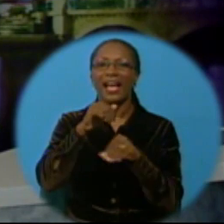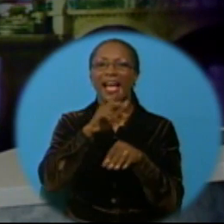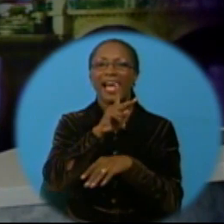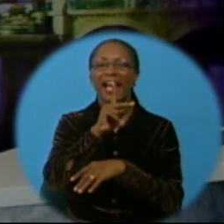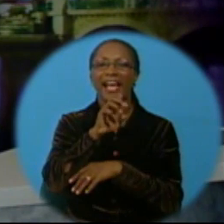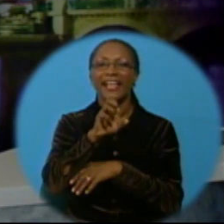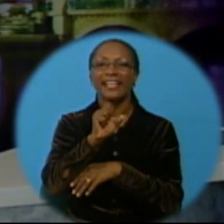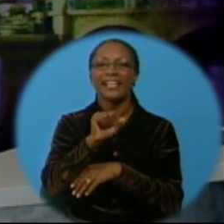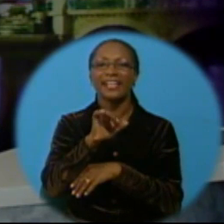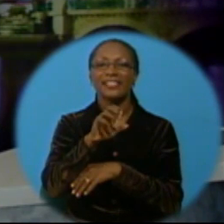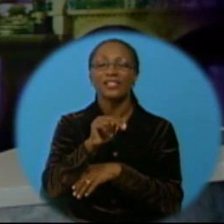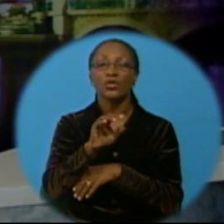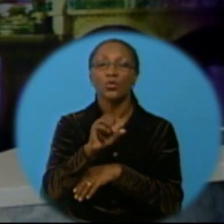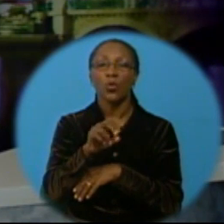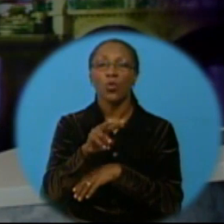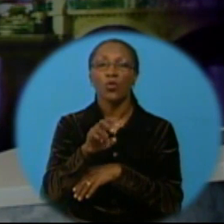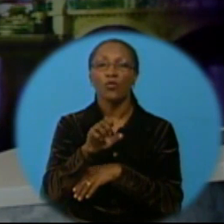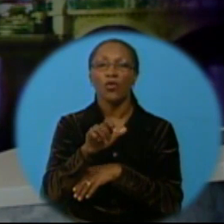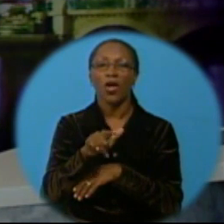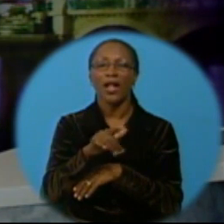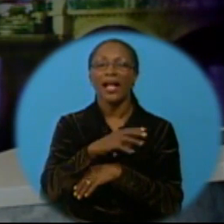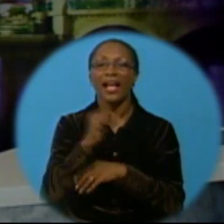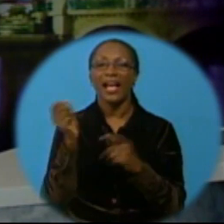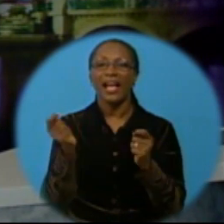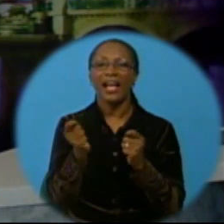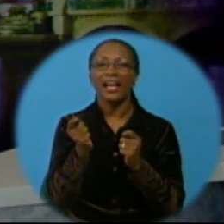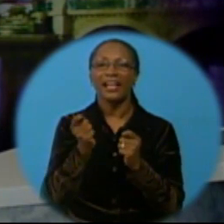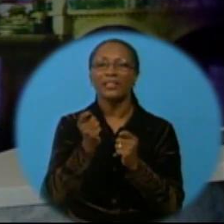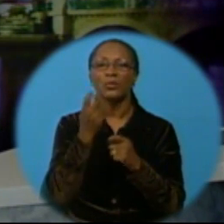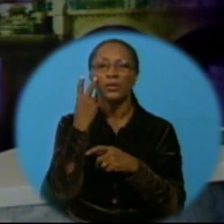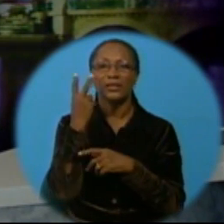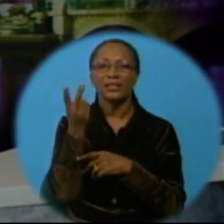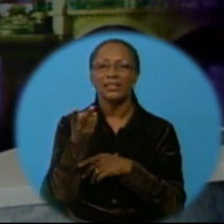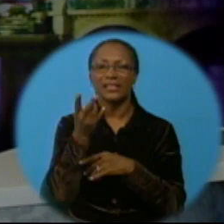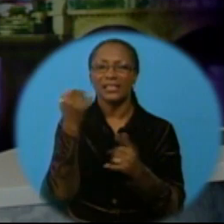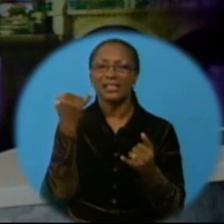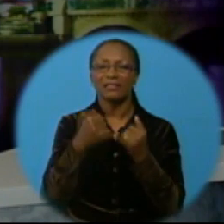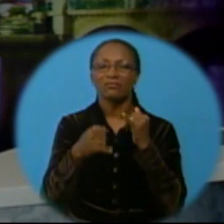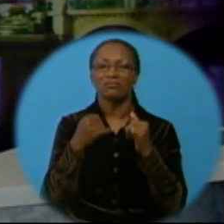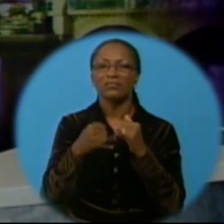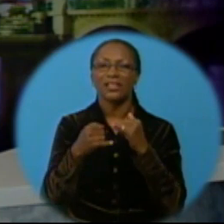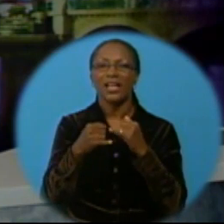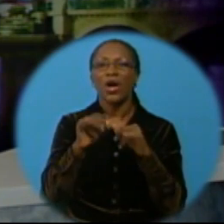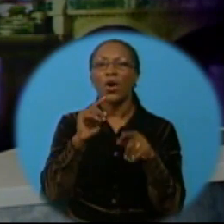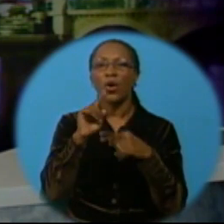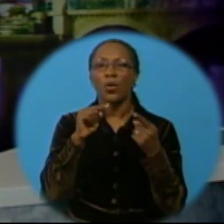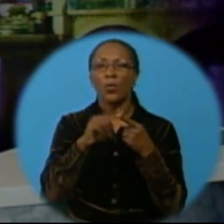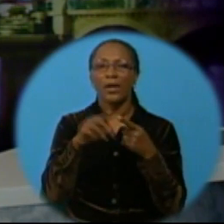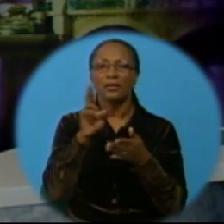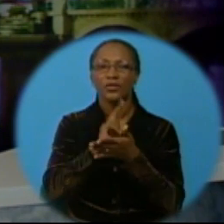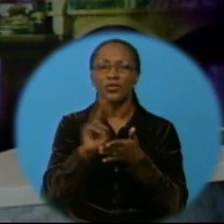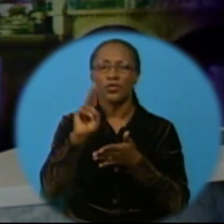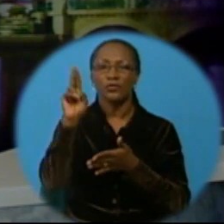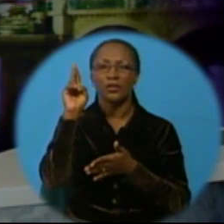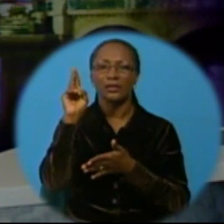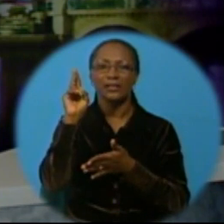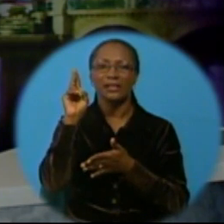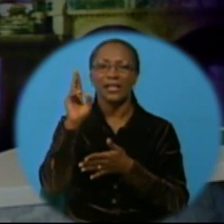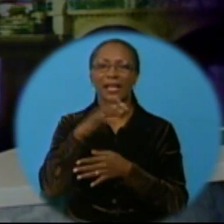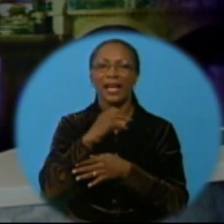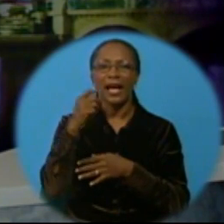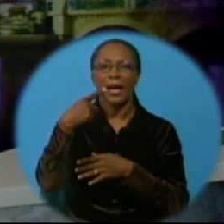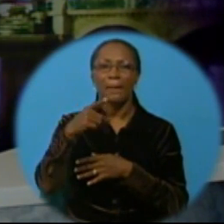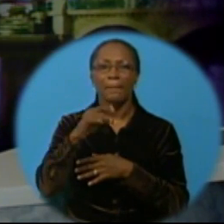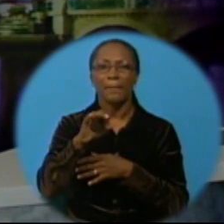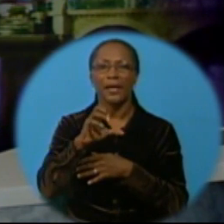champs, Sajikar Life UWY. We pick up the action in the final over of UB's innings, with Pickwick about to be penalised the 18